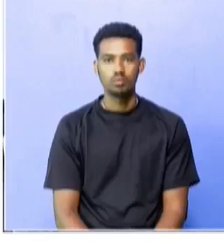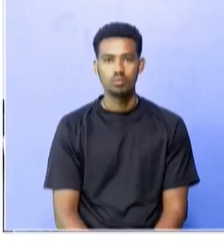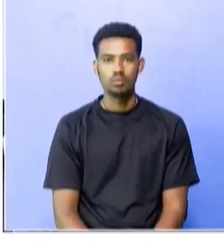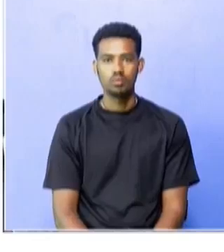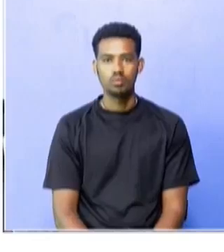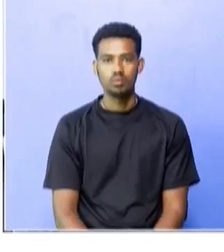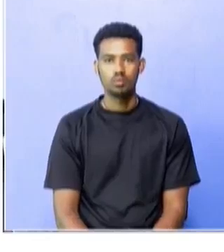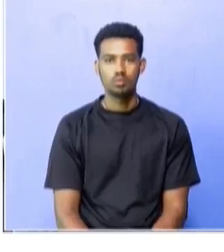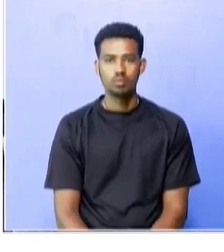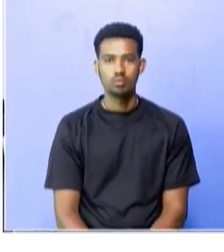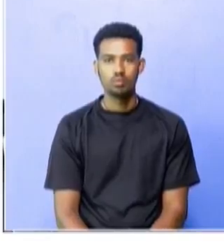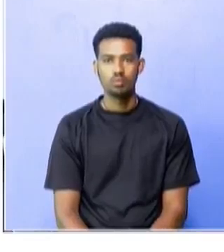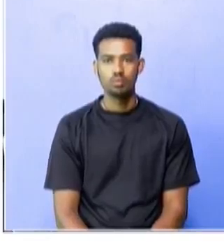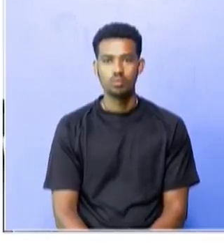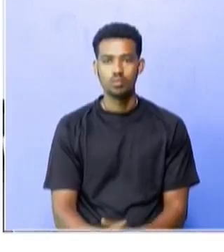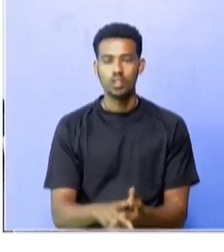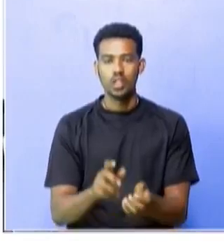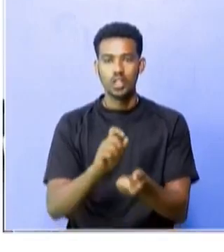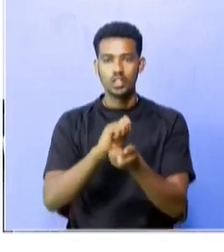the